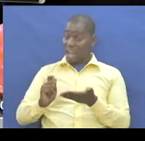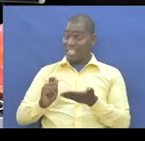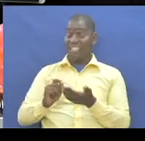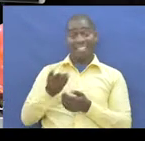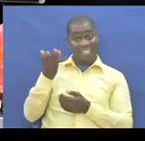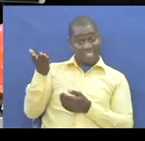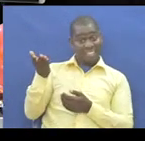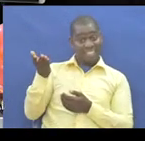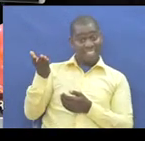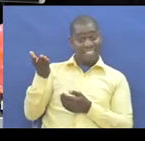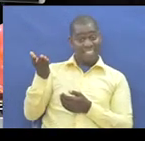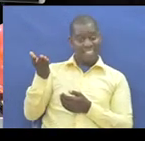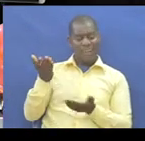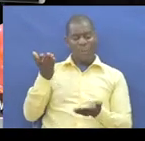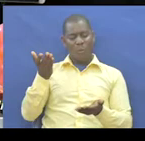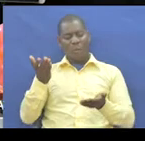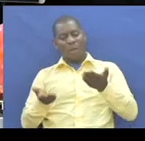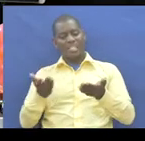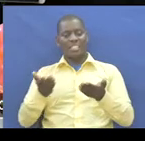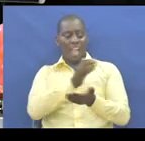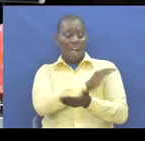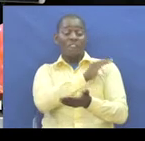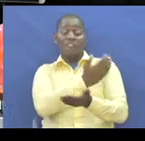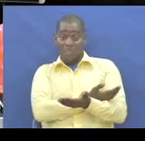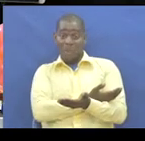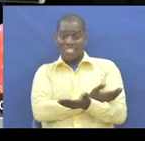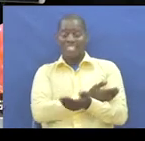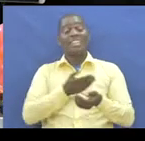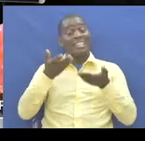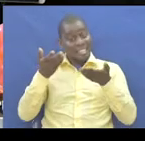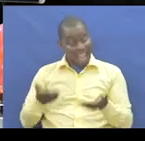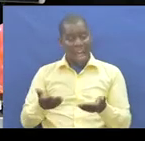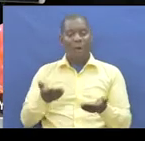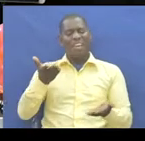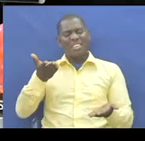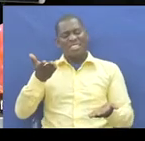most of people, do confuse upon writing the unit of this